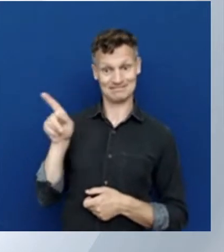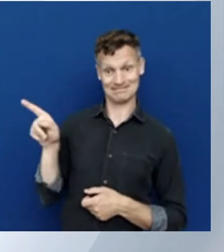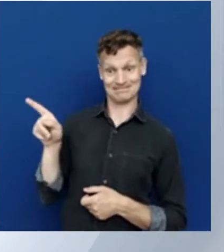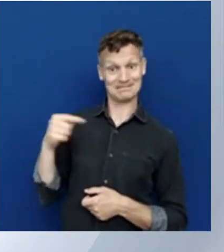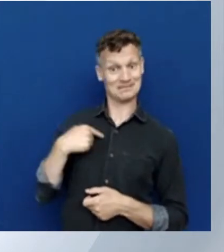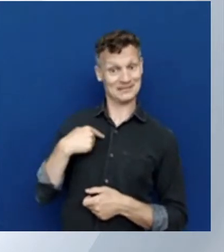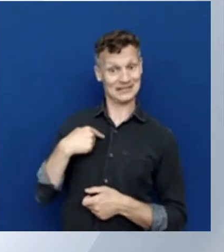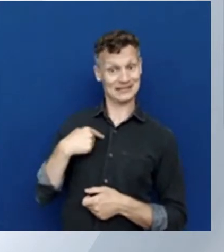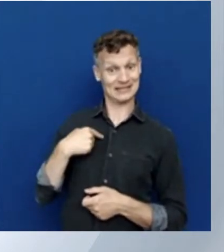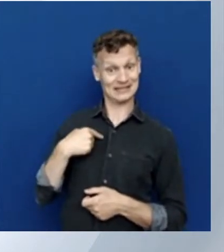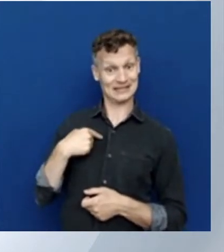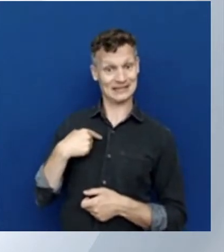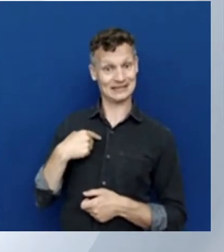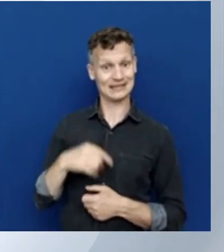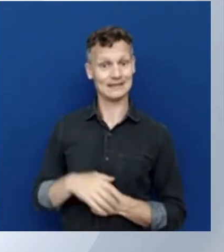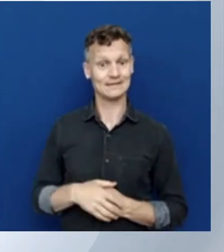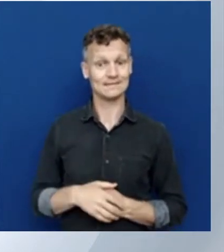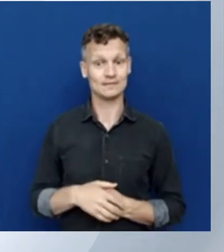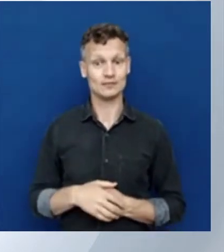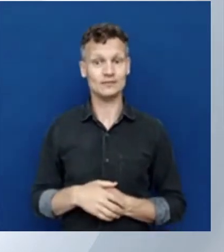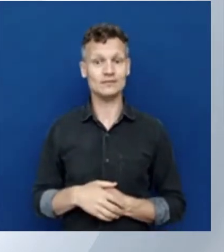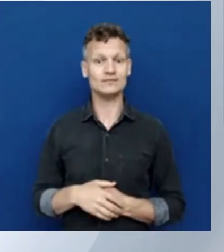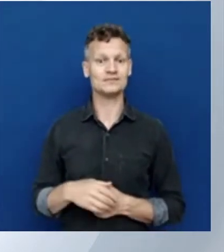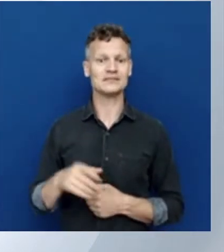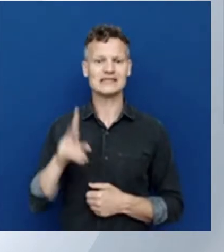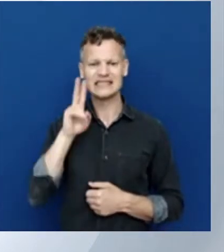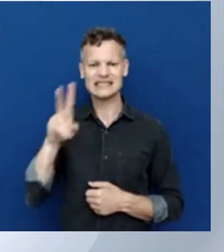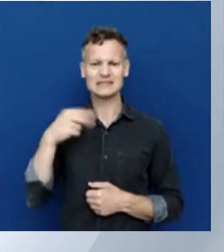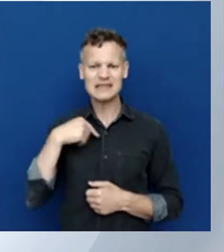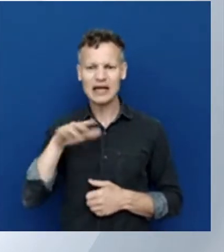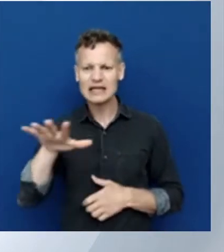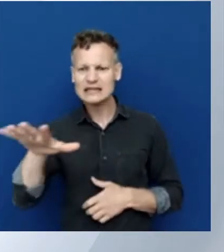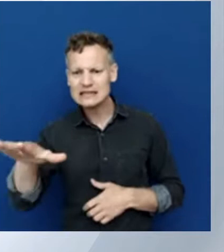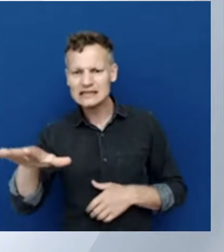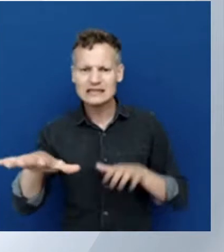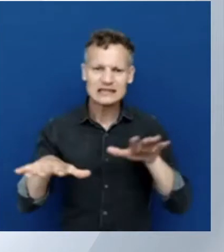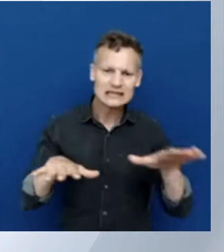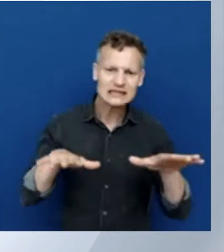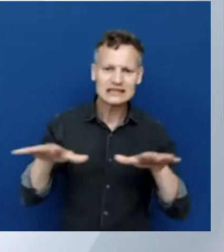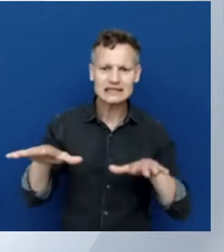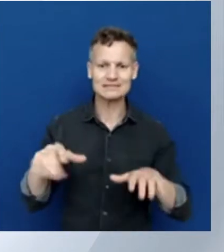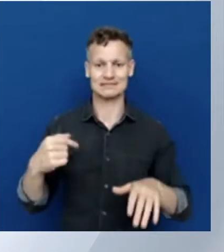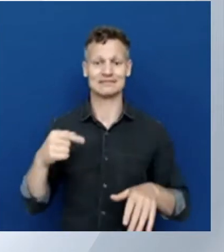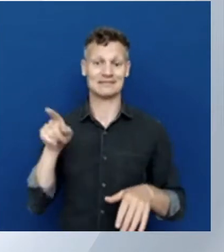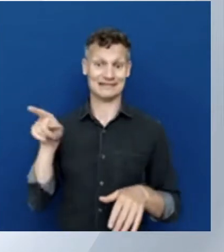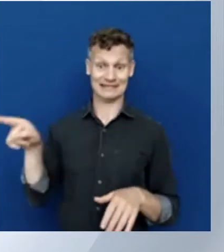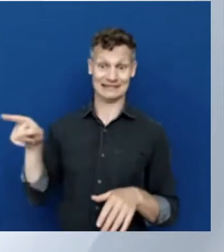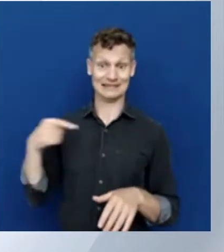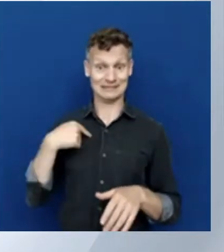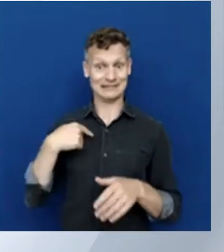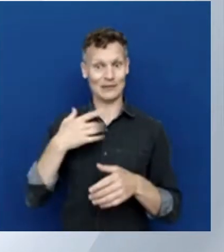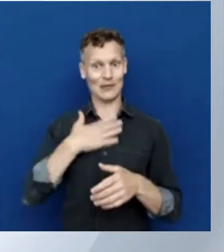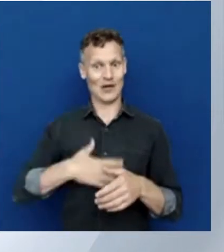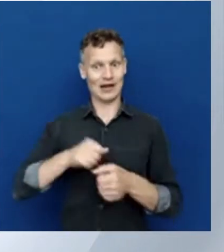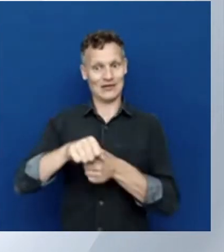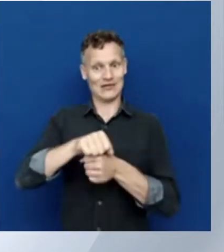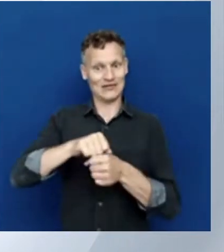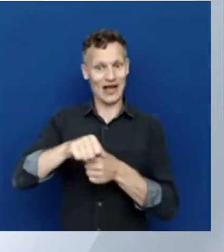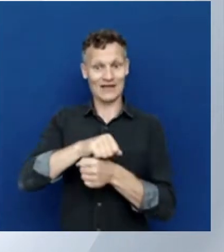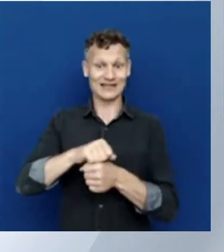You can see I'm trying to actually reach the screen, and over here I'm trying to actually get some coffee, and that's kind